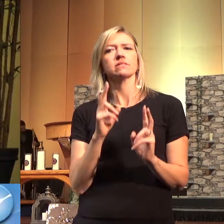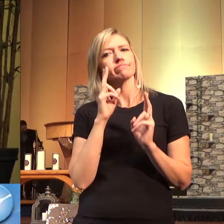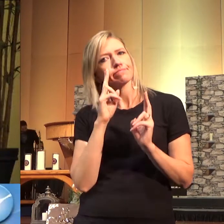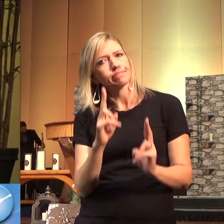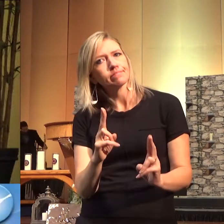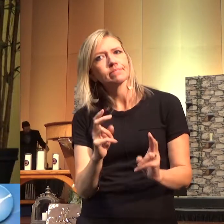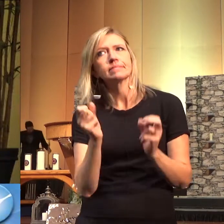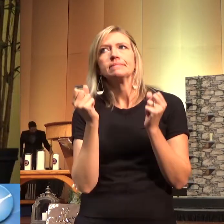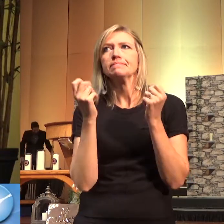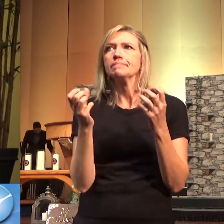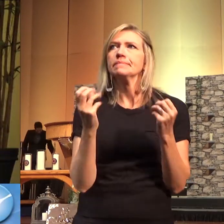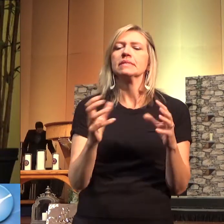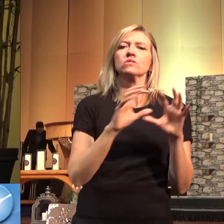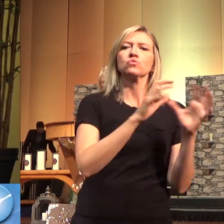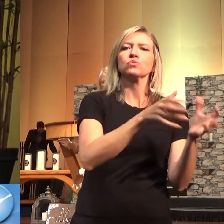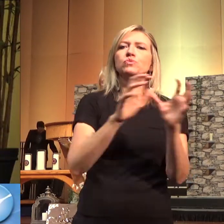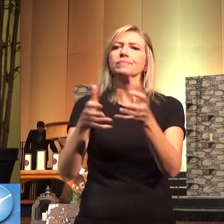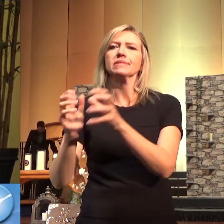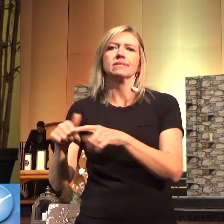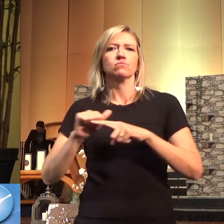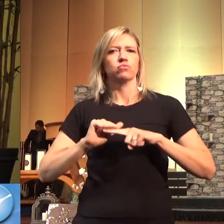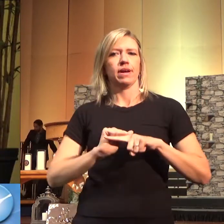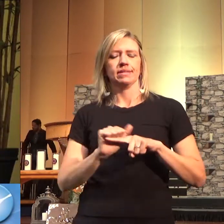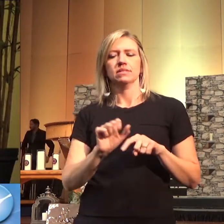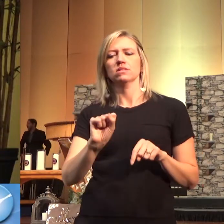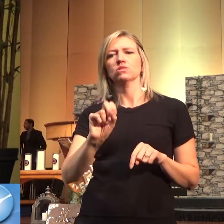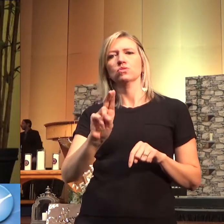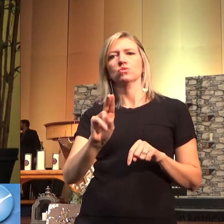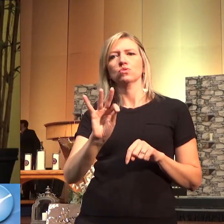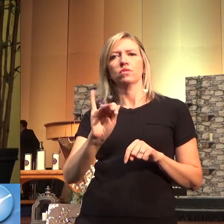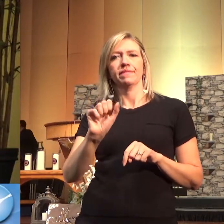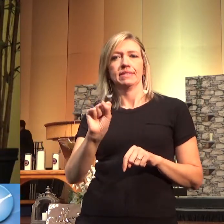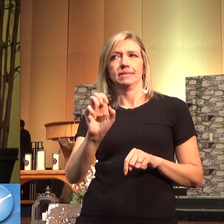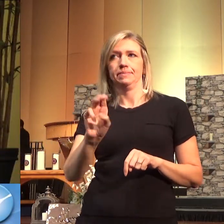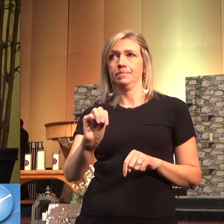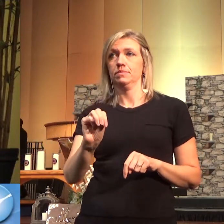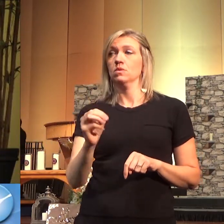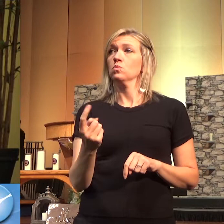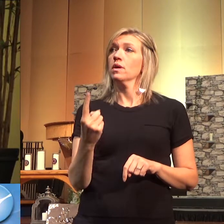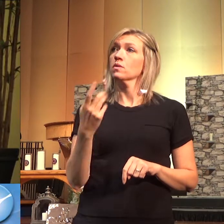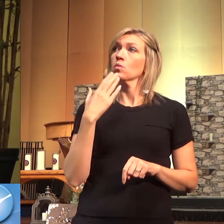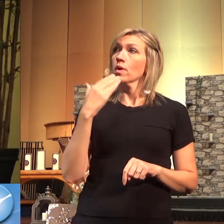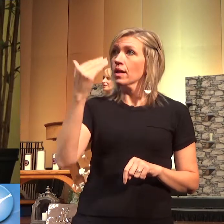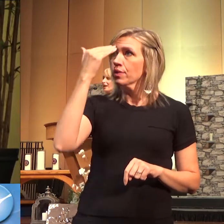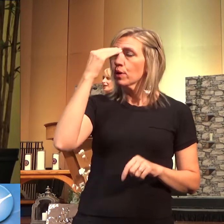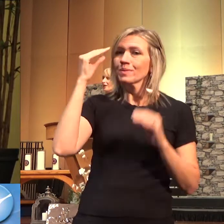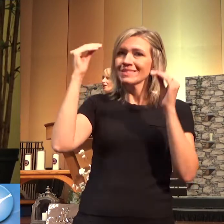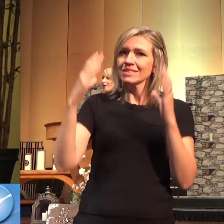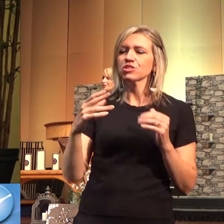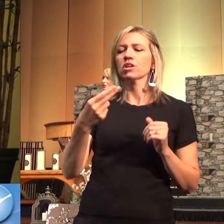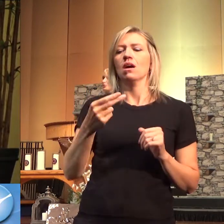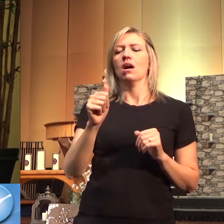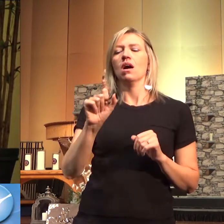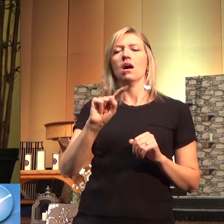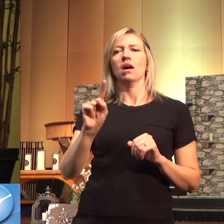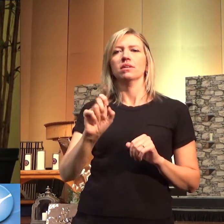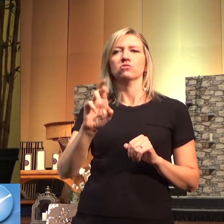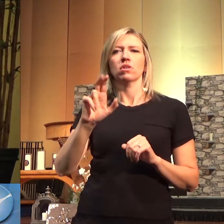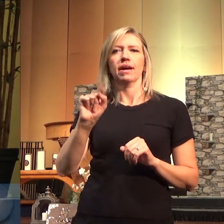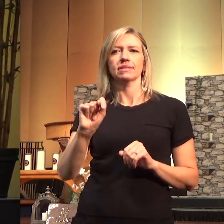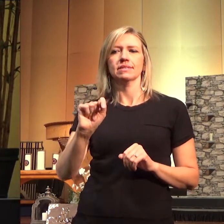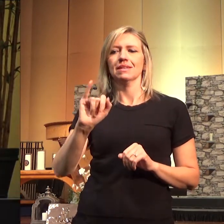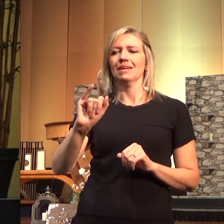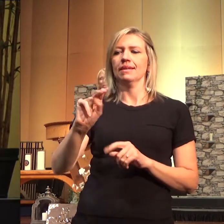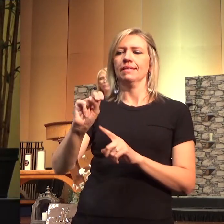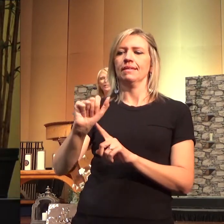or groups who practice Sufism, and there is one well-known Sufi teacher, Hazrat Inayat Khan,